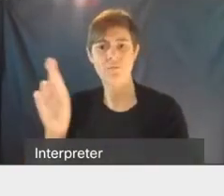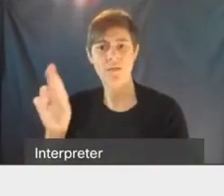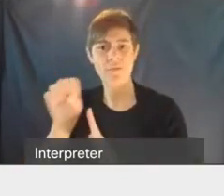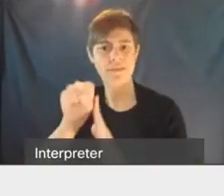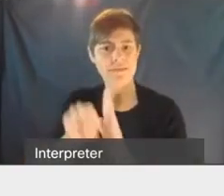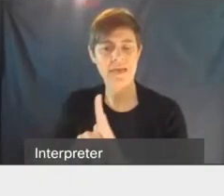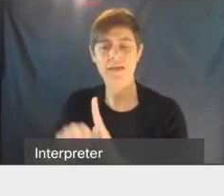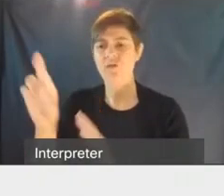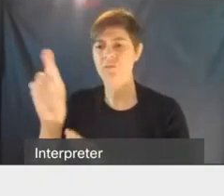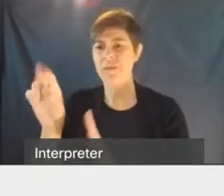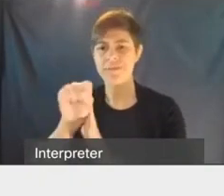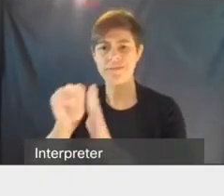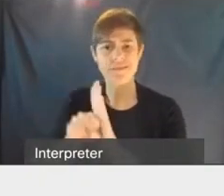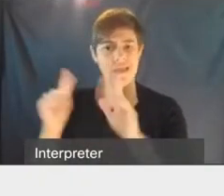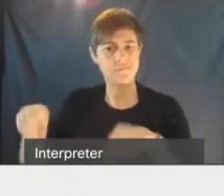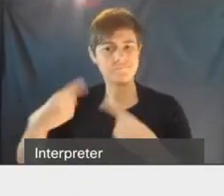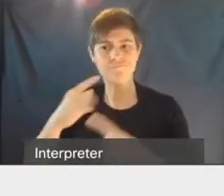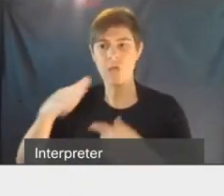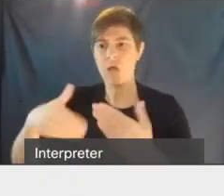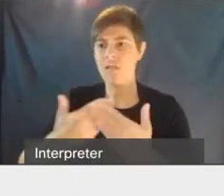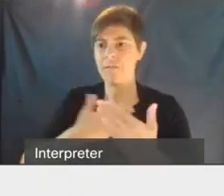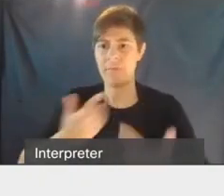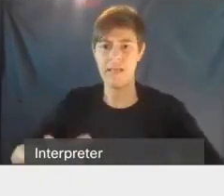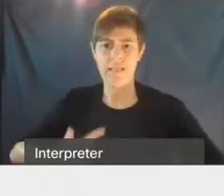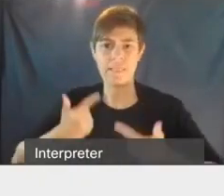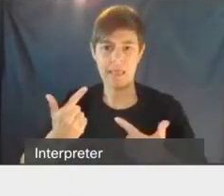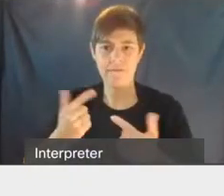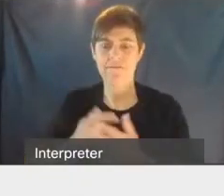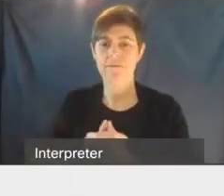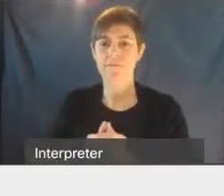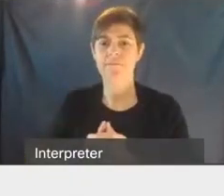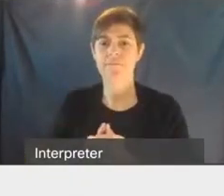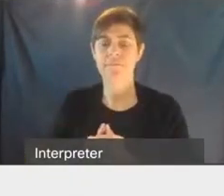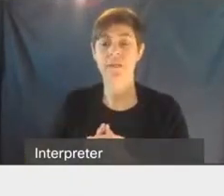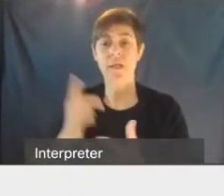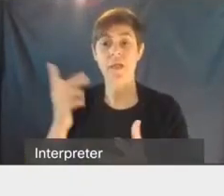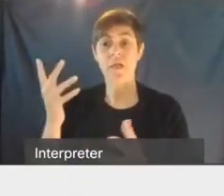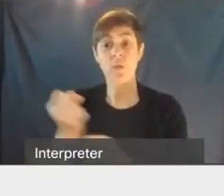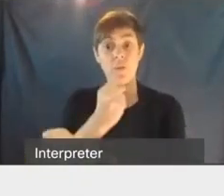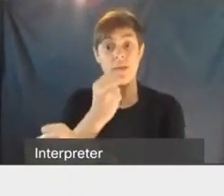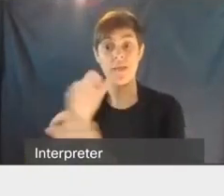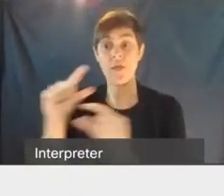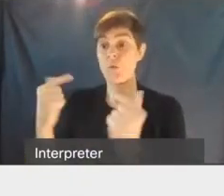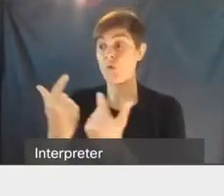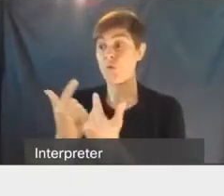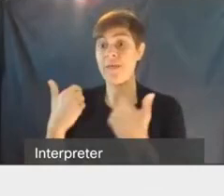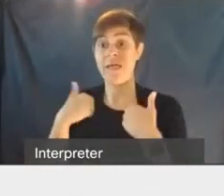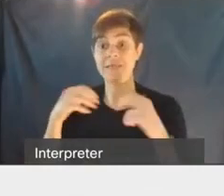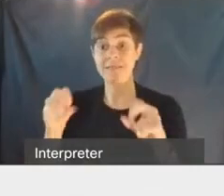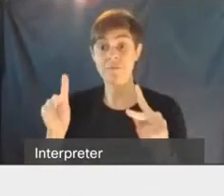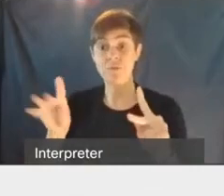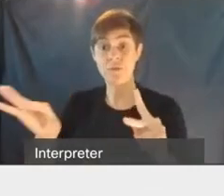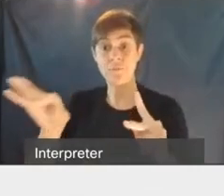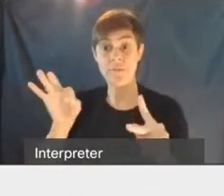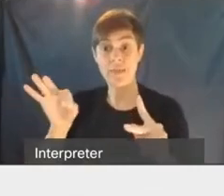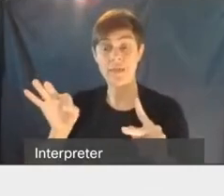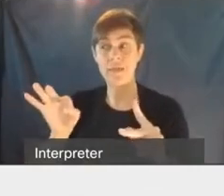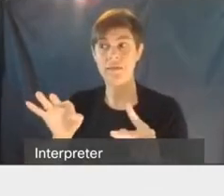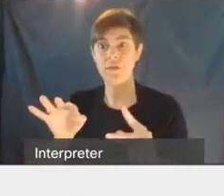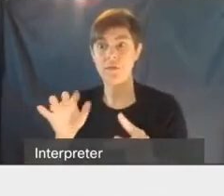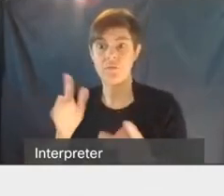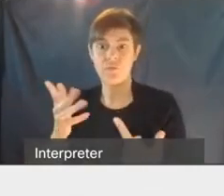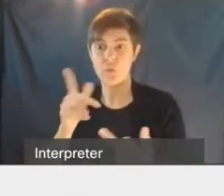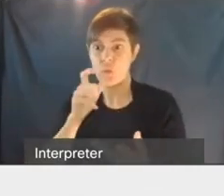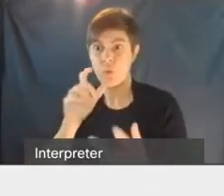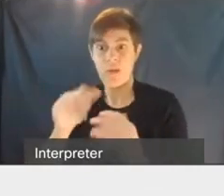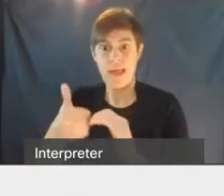been a Republican state all of my life. The winning party gets the opportunity to pick who and how they get